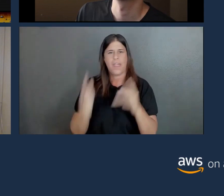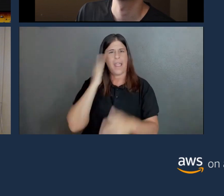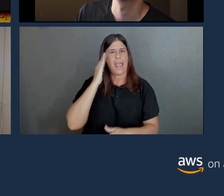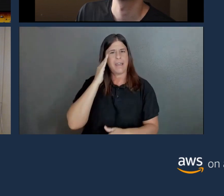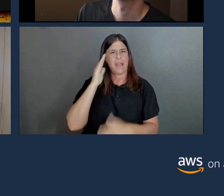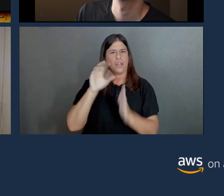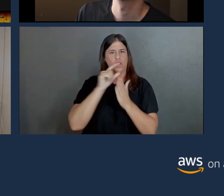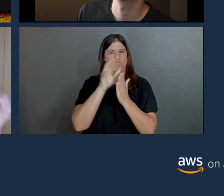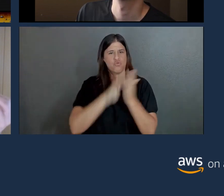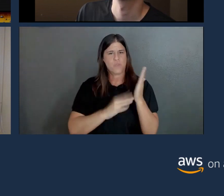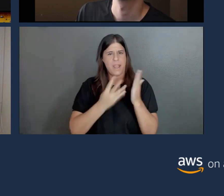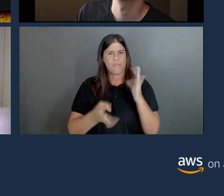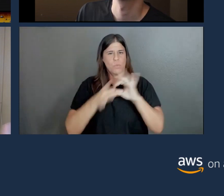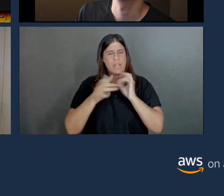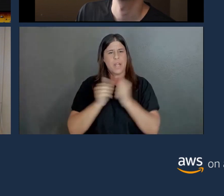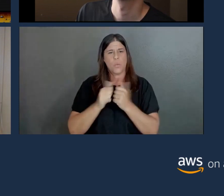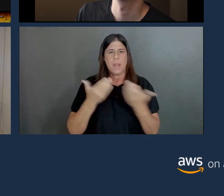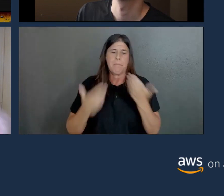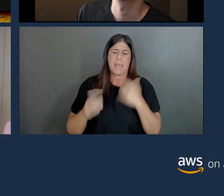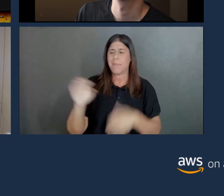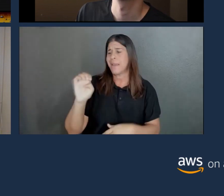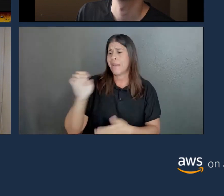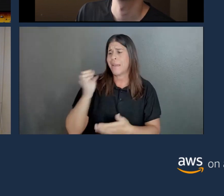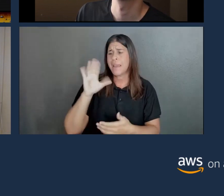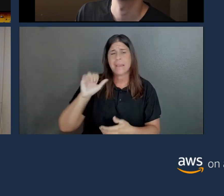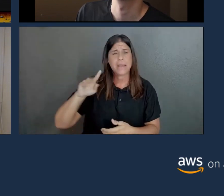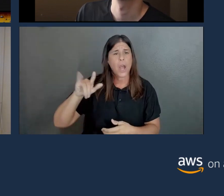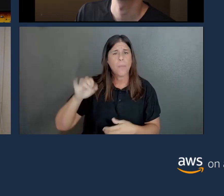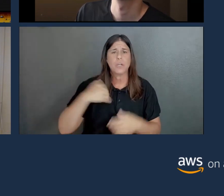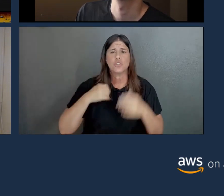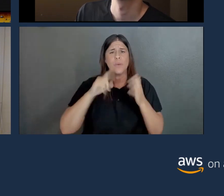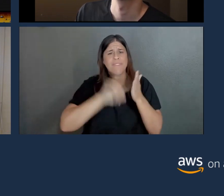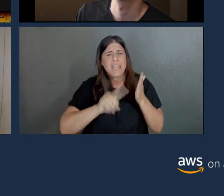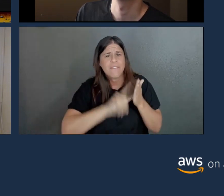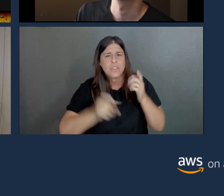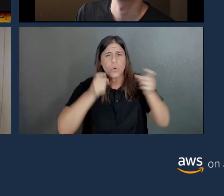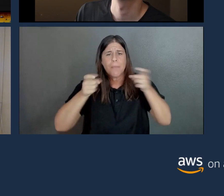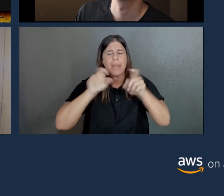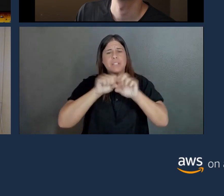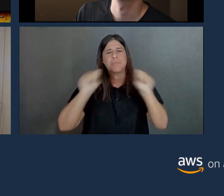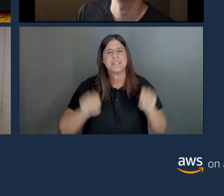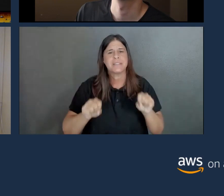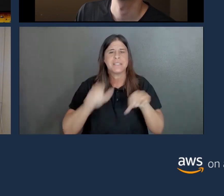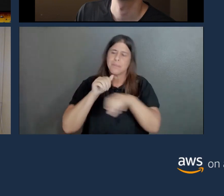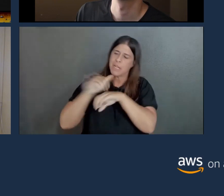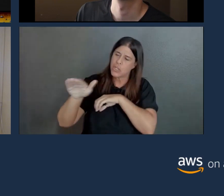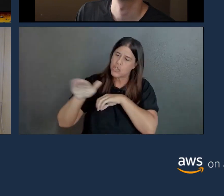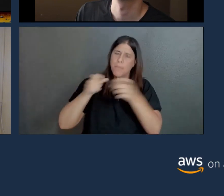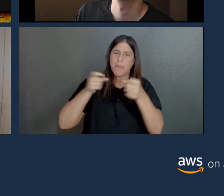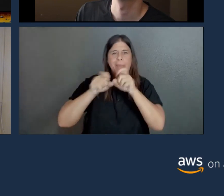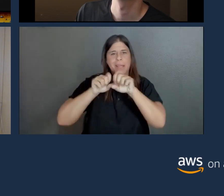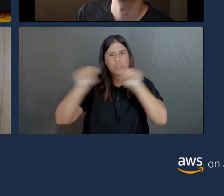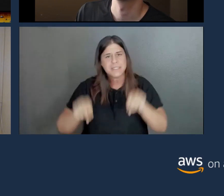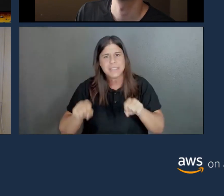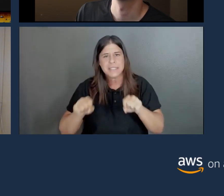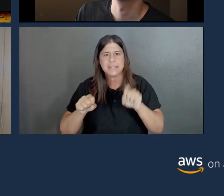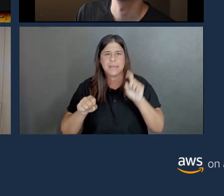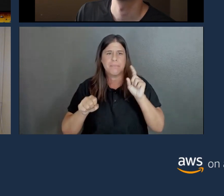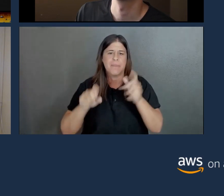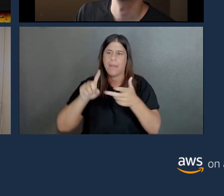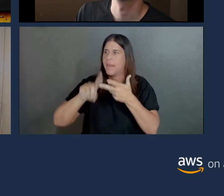taking those. Maybe you're an e-commerce site, you have an inventory management system and a shipping management system and